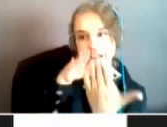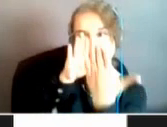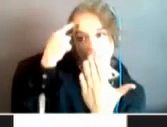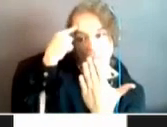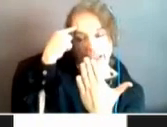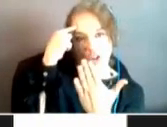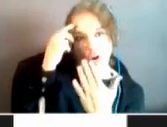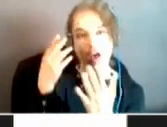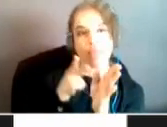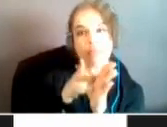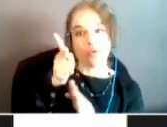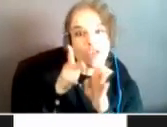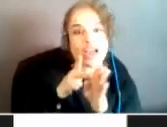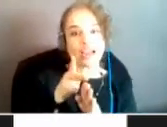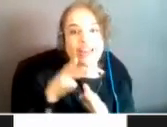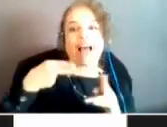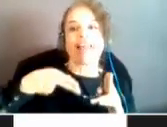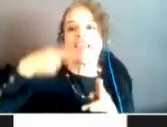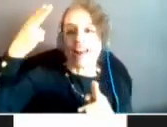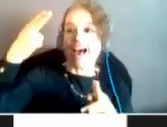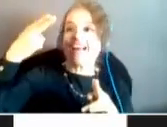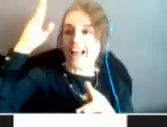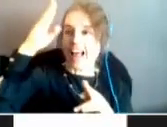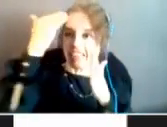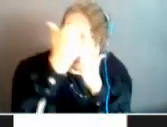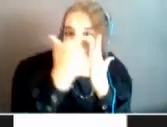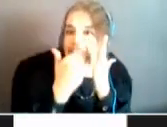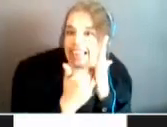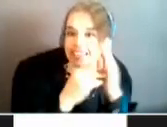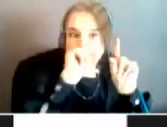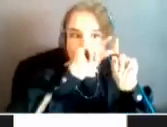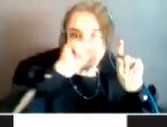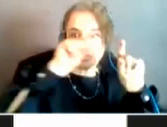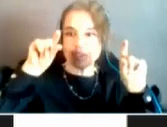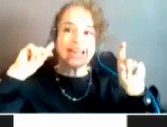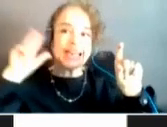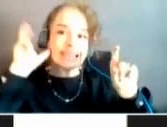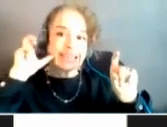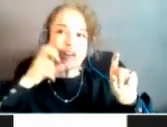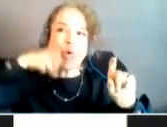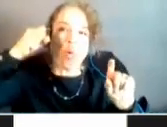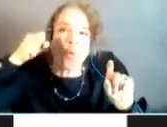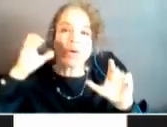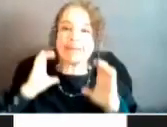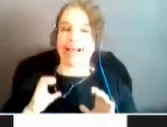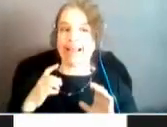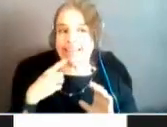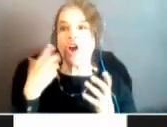health professional was high on the list that, and I hear that from my older clients, as I